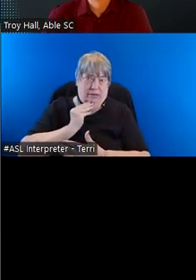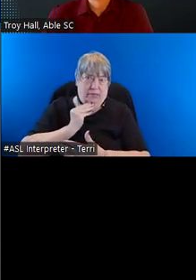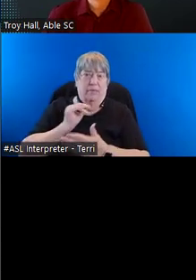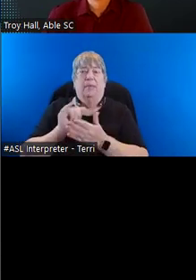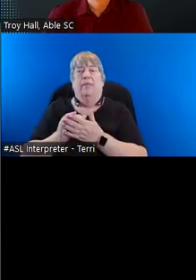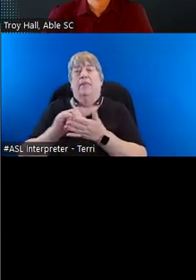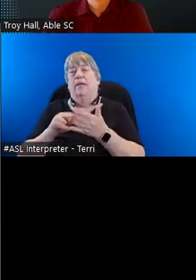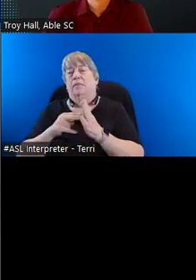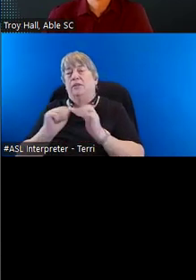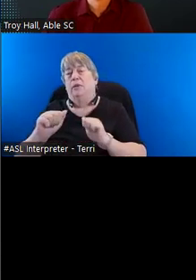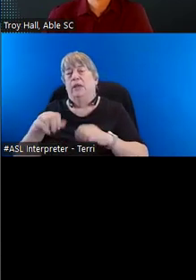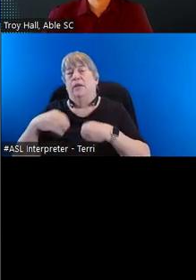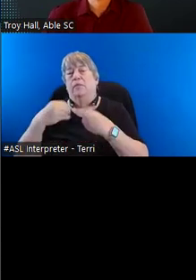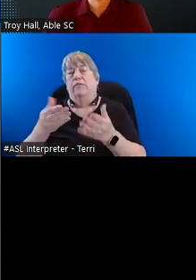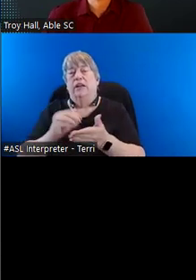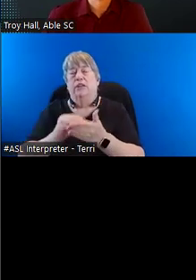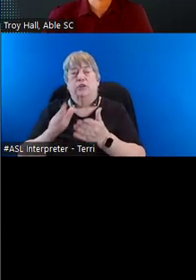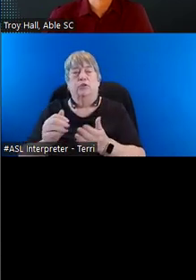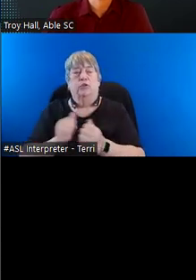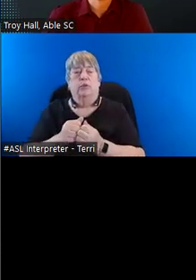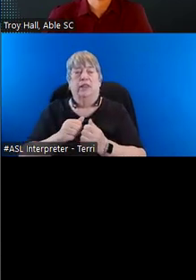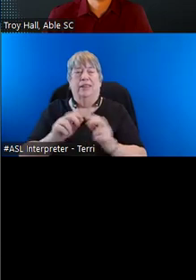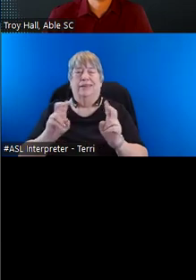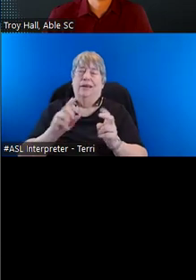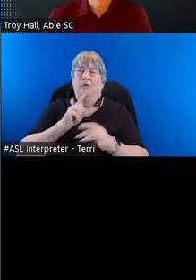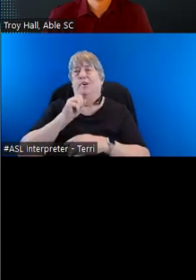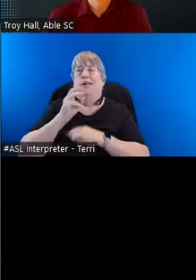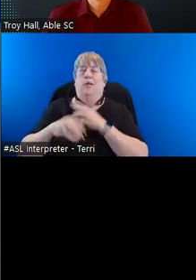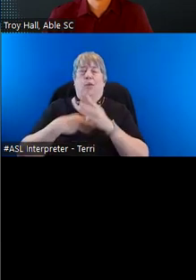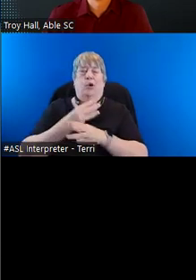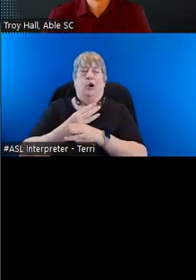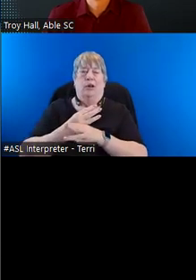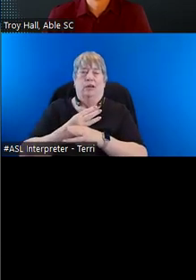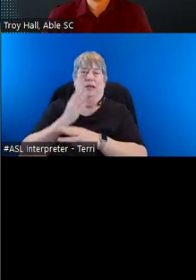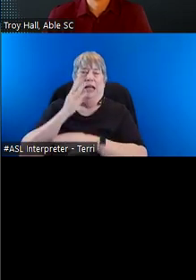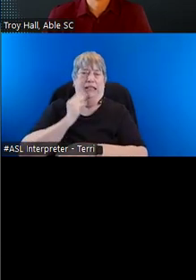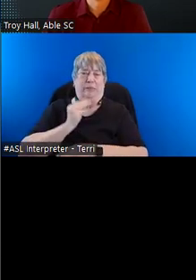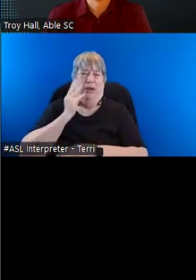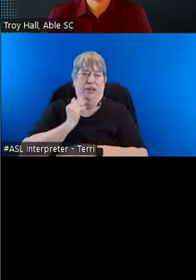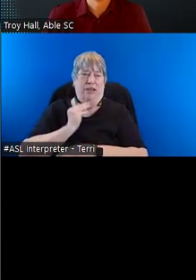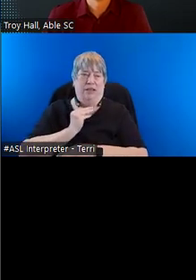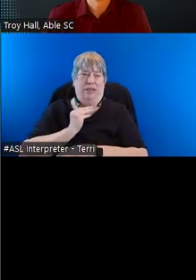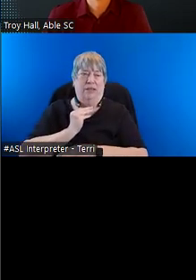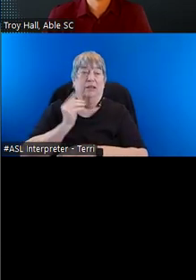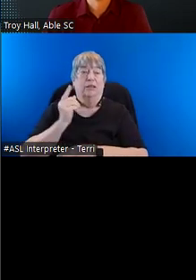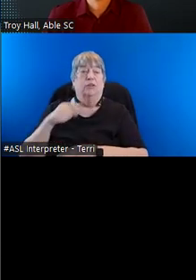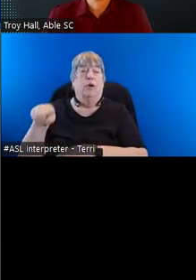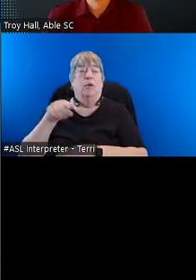provide students with a real-world work experience, opportunities to gain